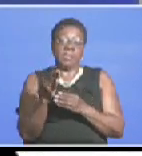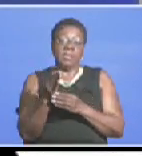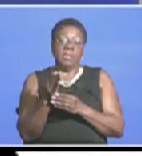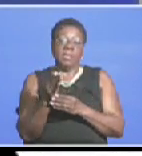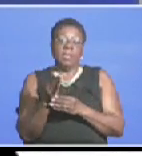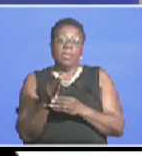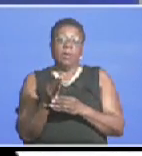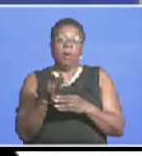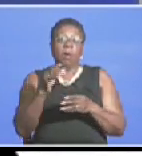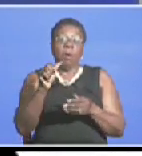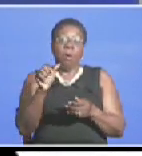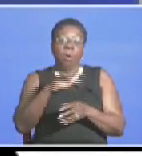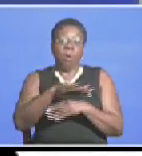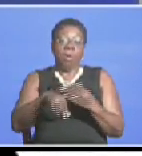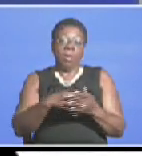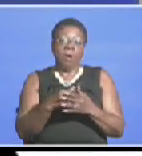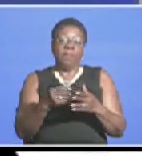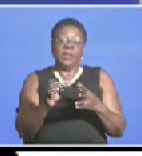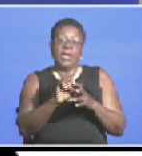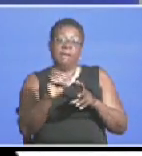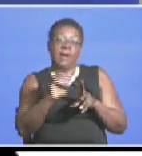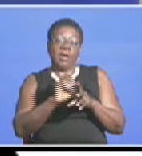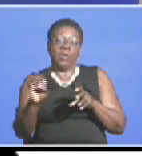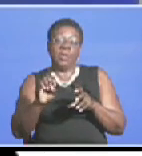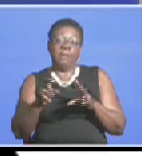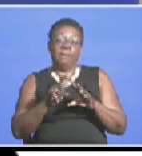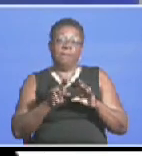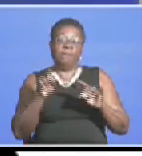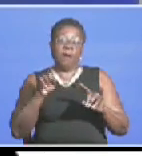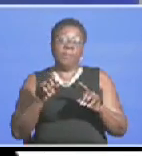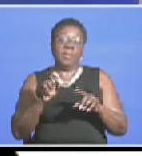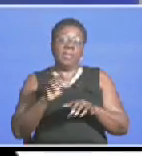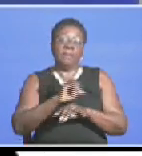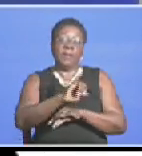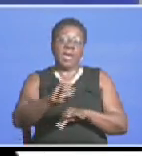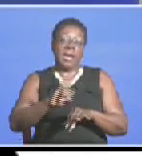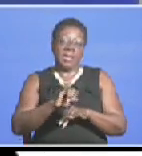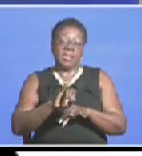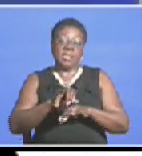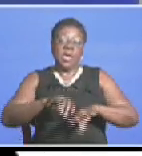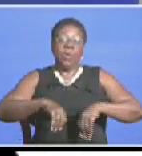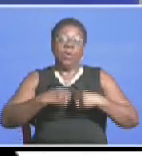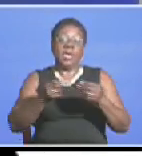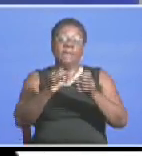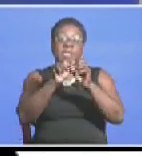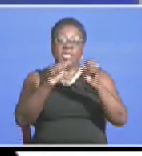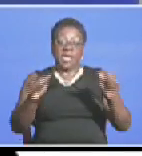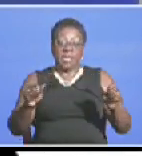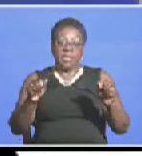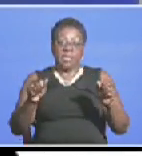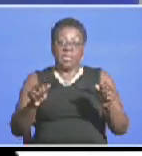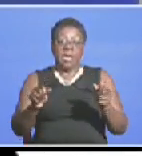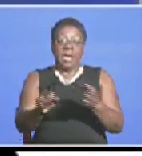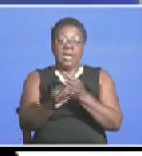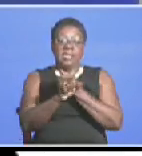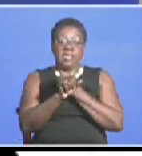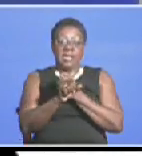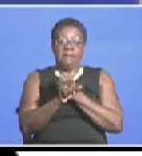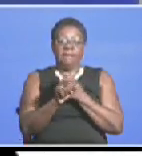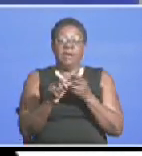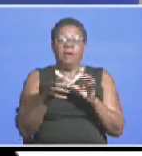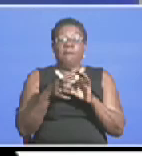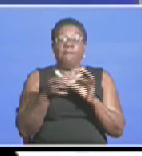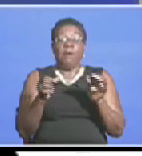requiring housing are in safe and secure shelters provided by the government of the Bahamas. The evacuees are provided with three meals per